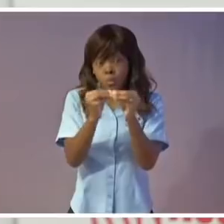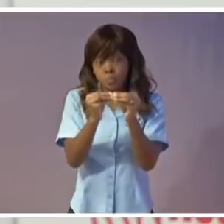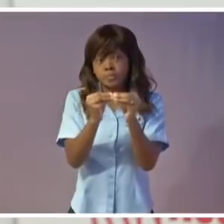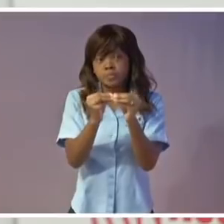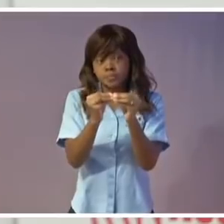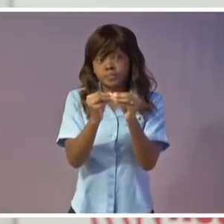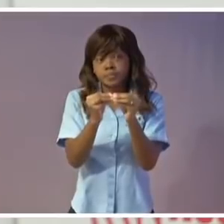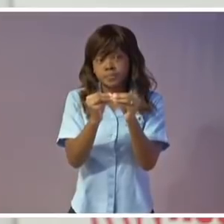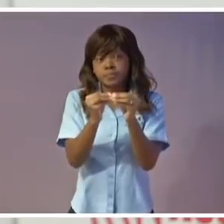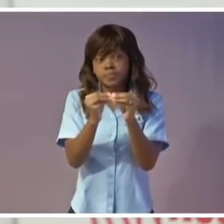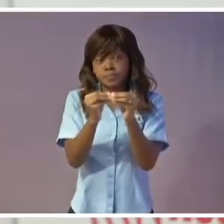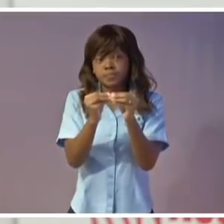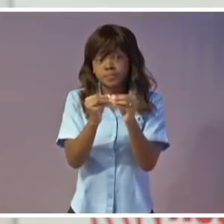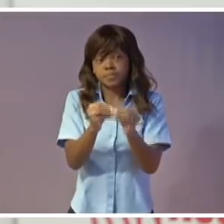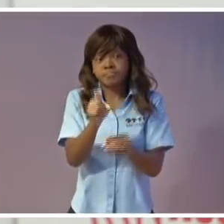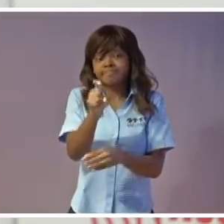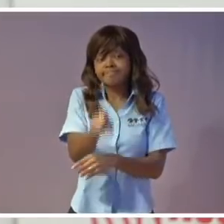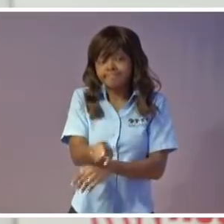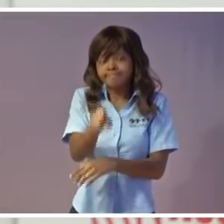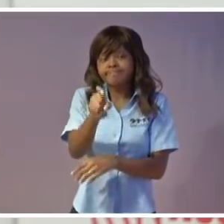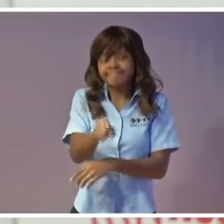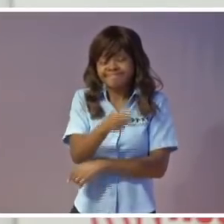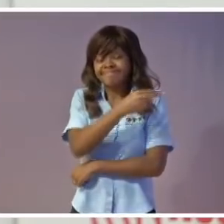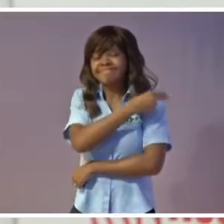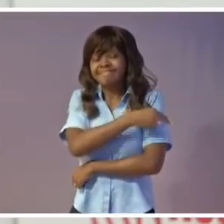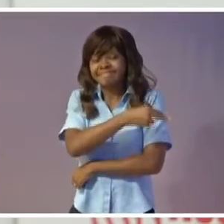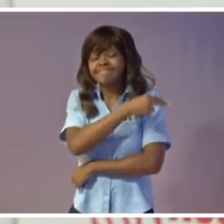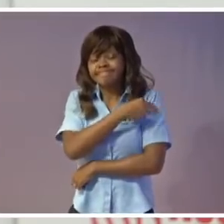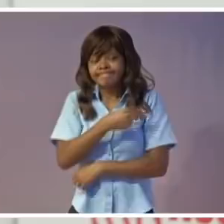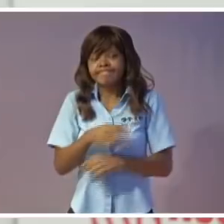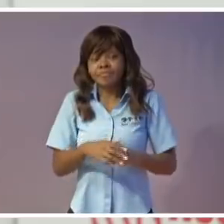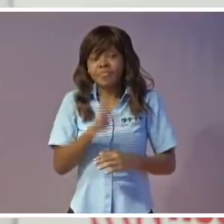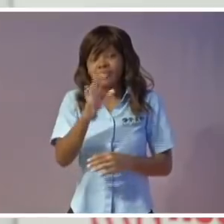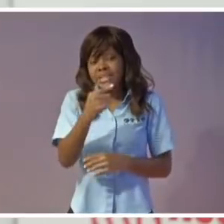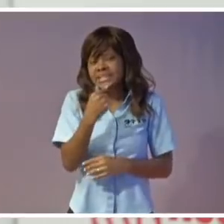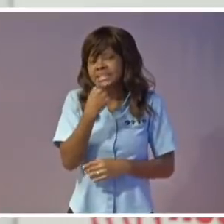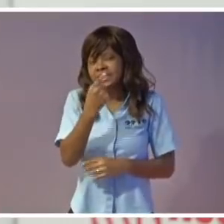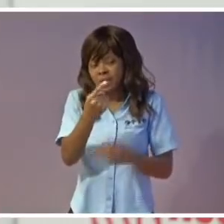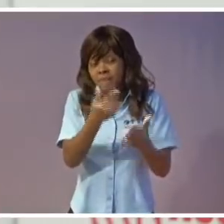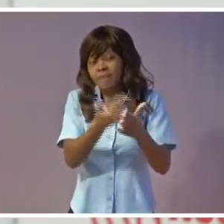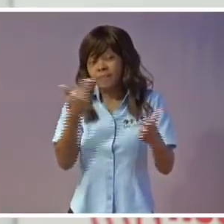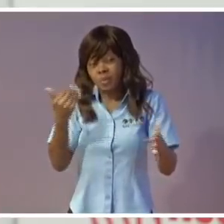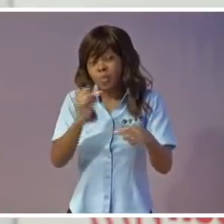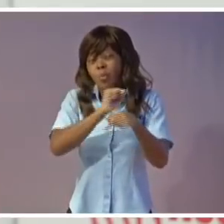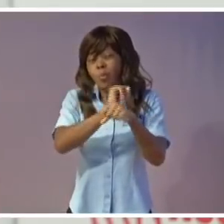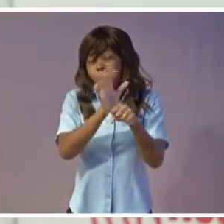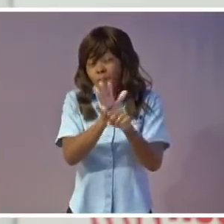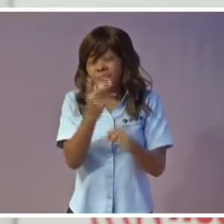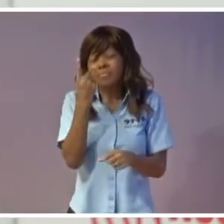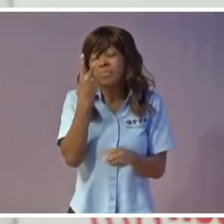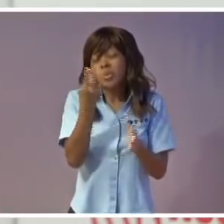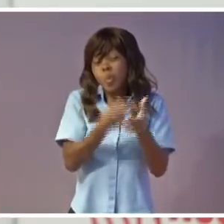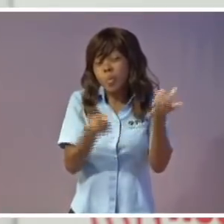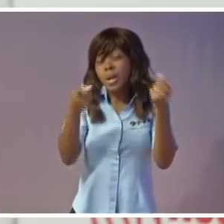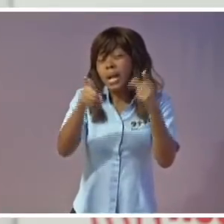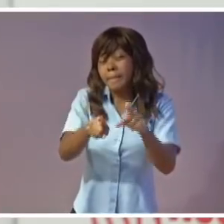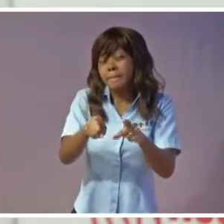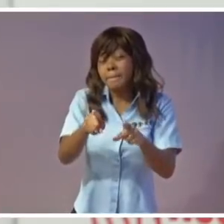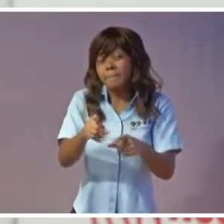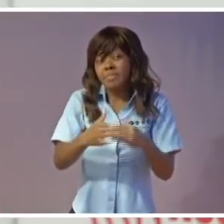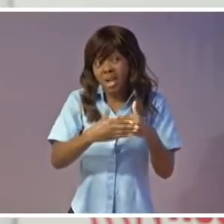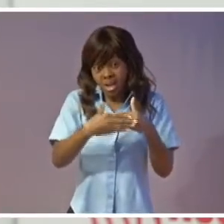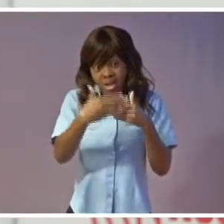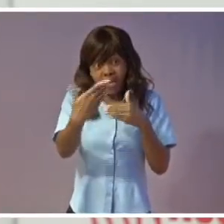Christmas and New Year period. And that's been a historical trend even pre-COVID. So with those two factors